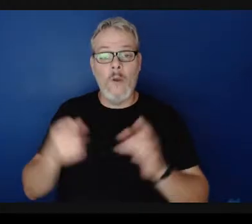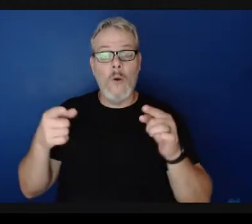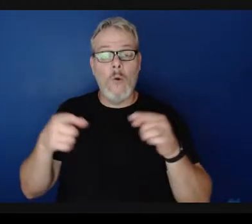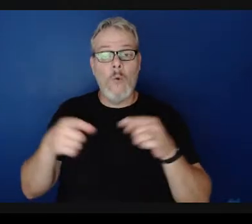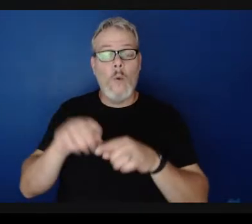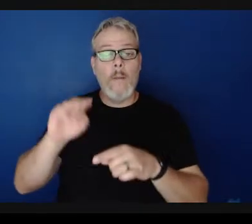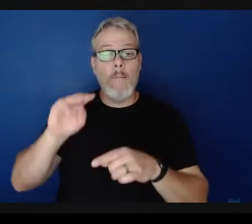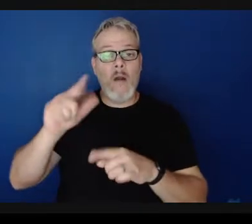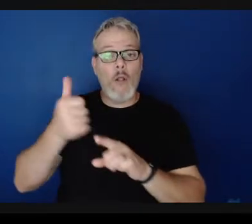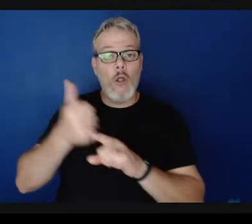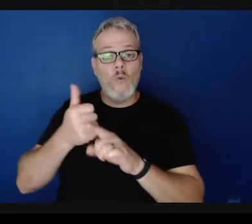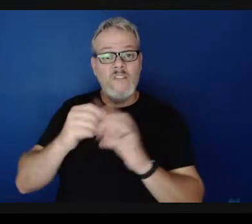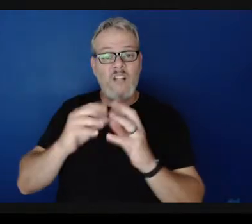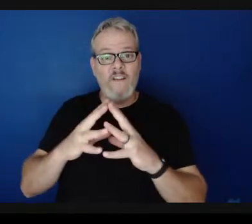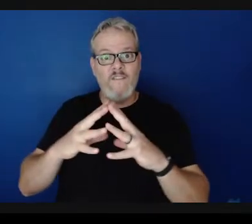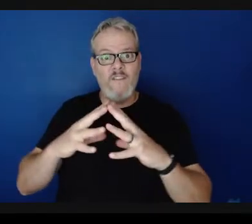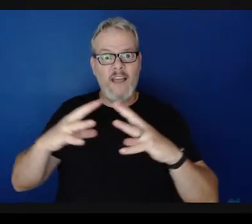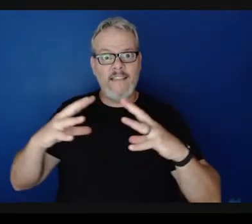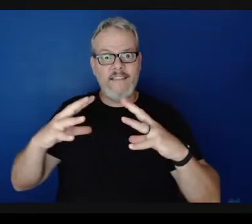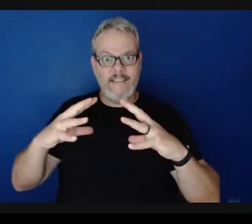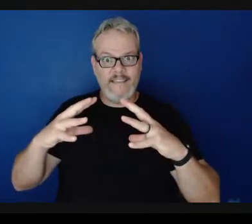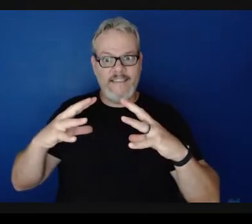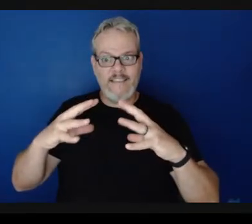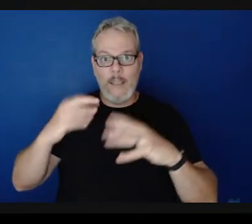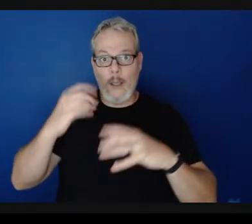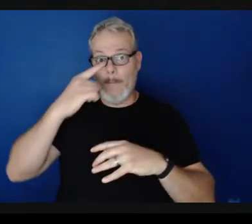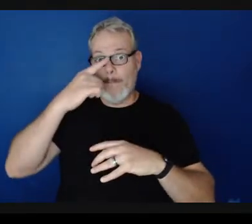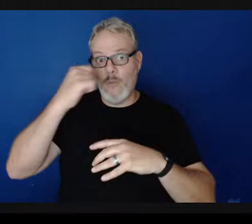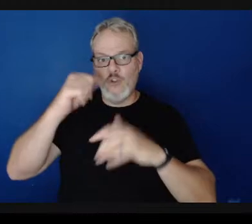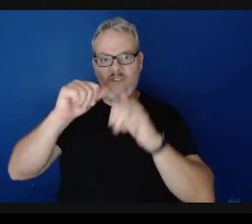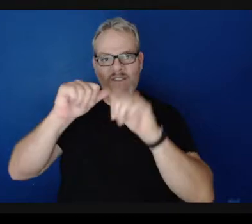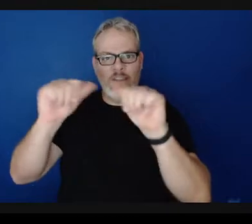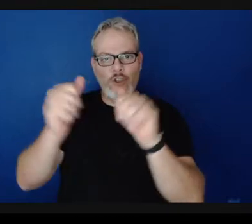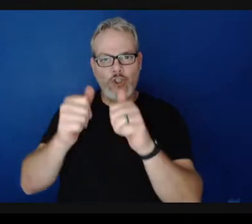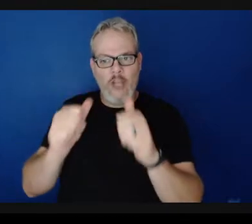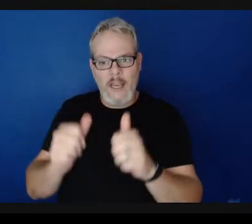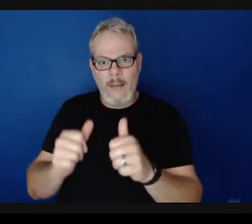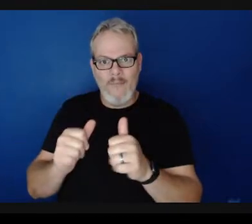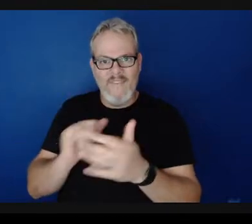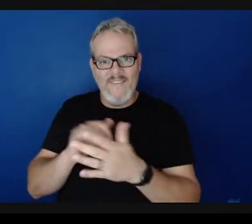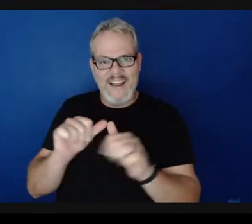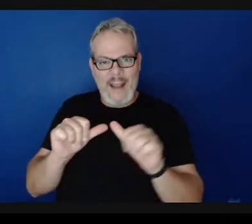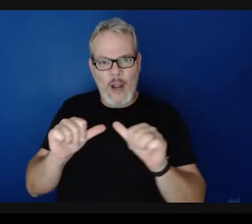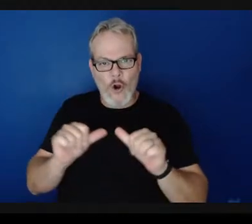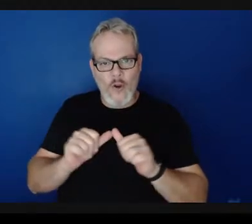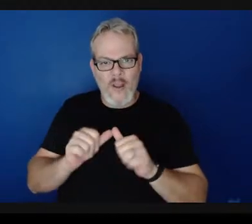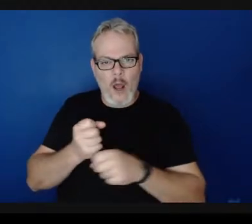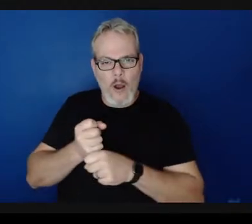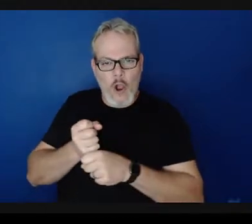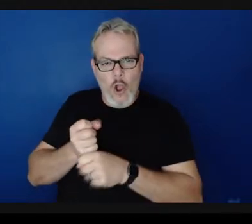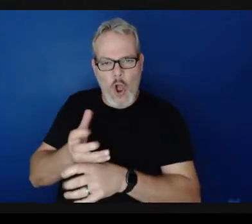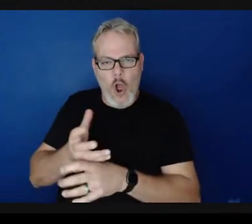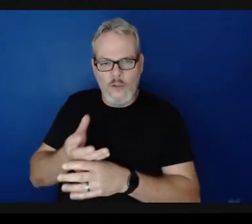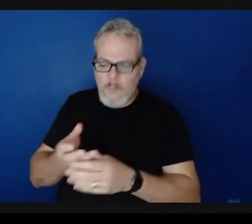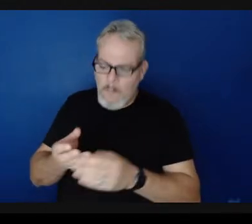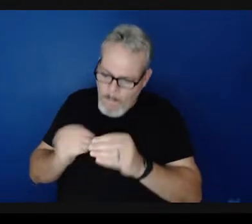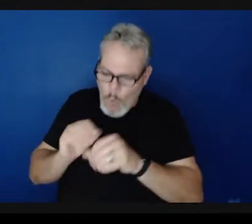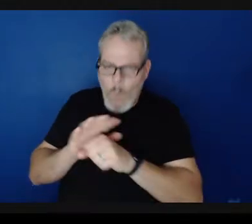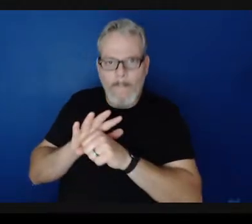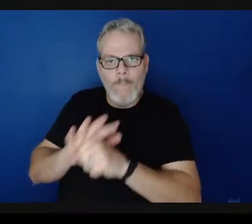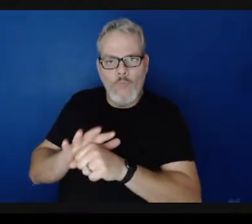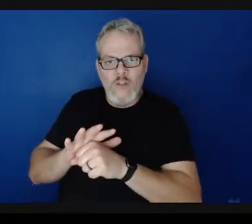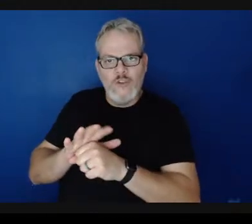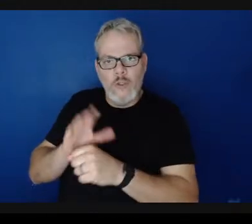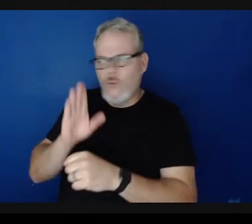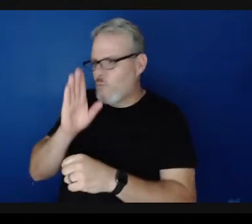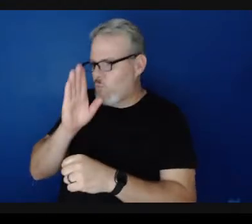reservoir, that because of the shape and orientation of it, it puts out extra pressure towards Kilauea, which is over here. And